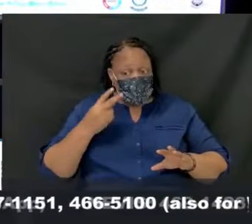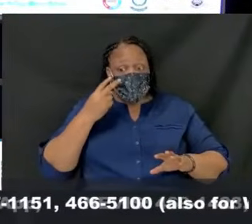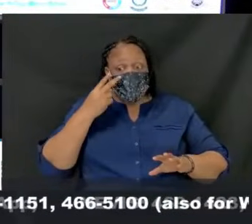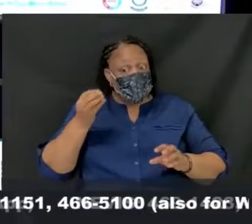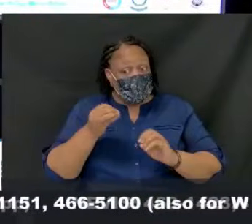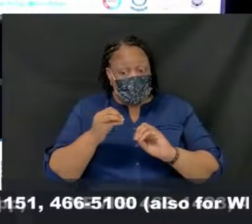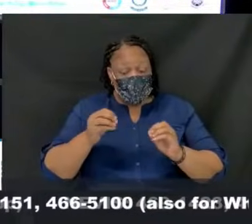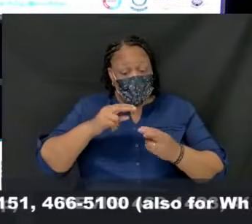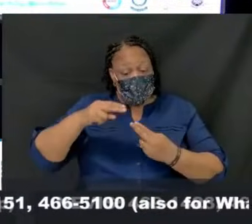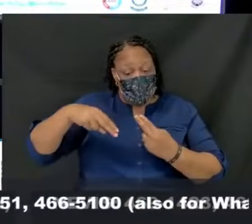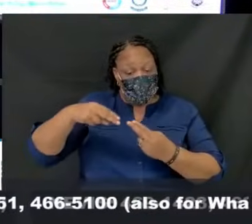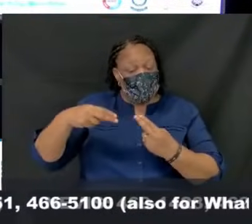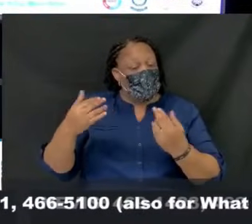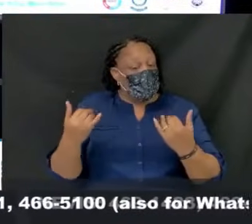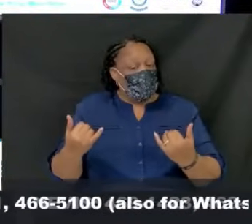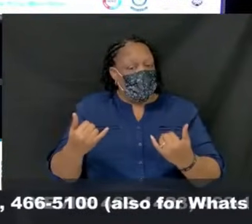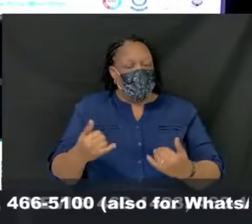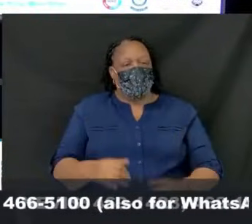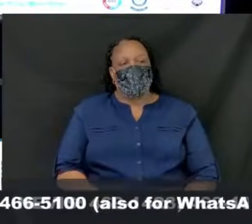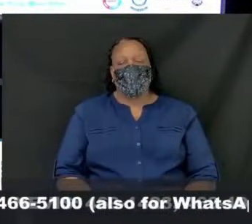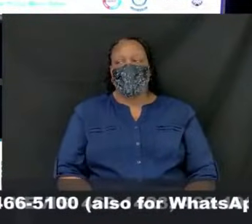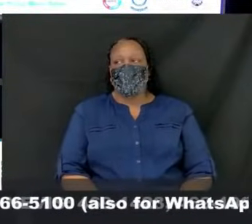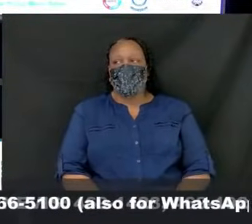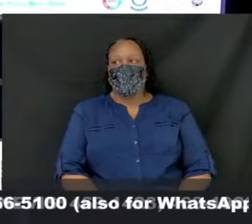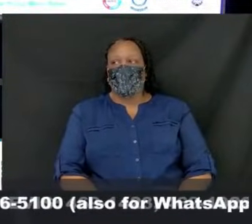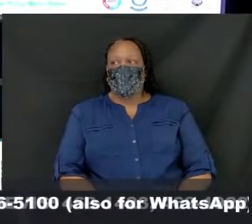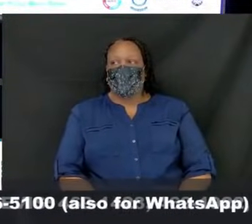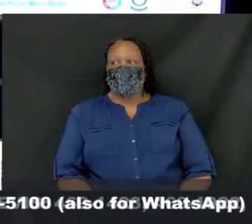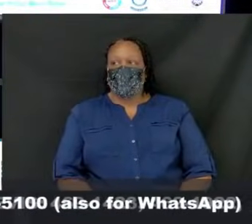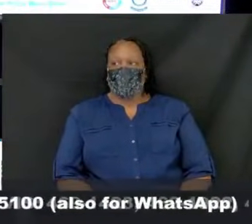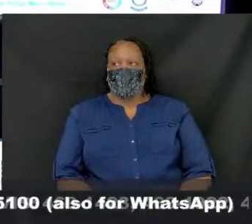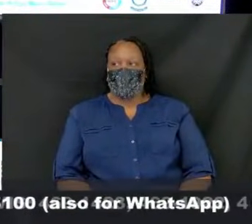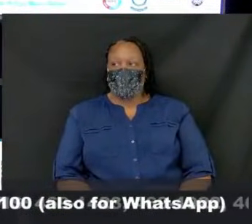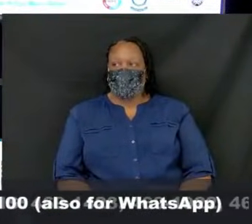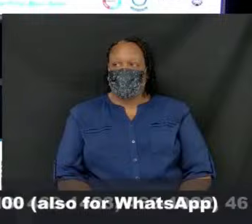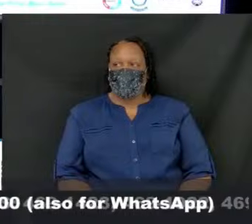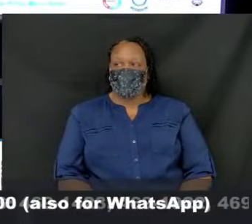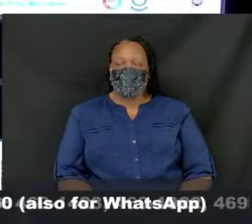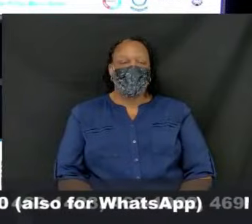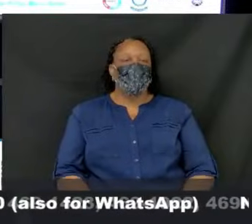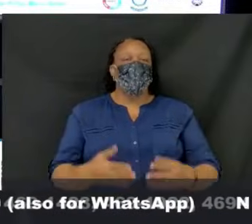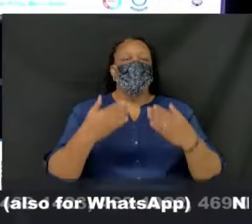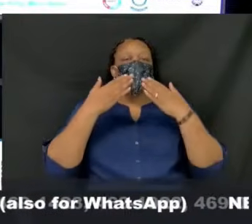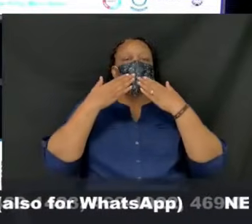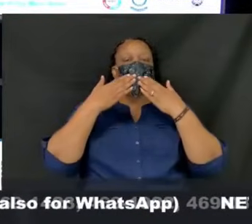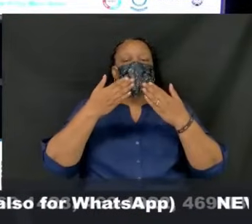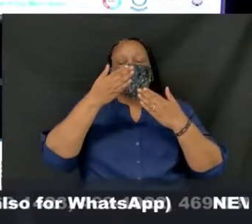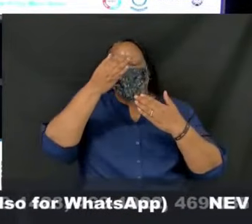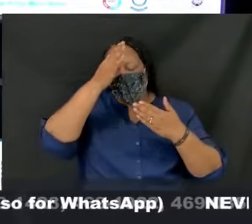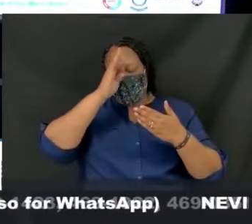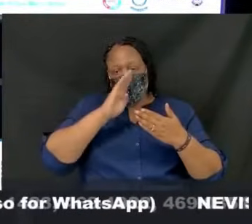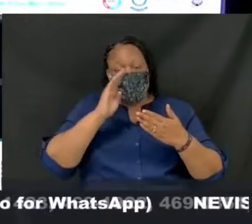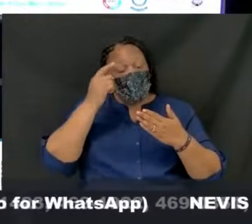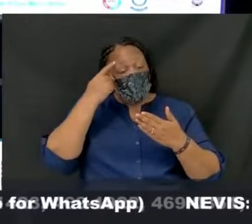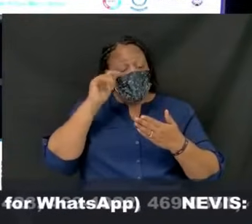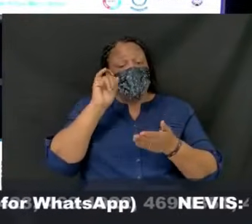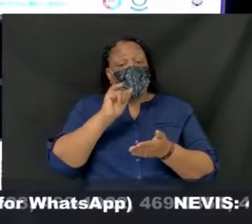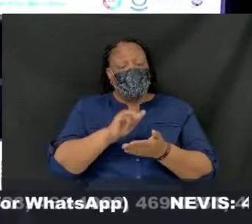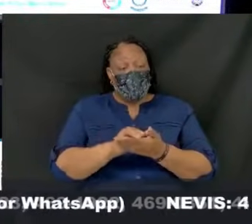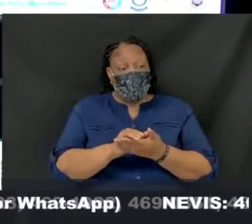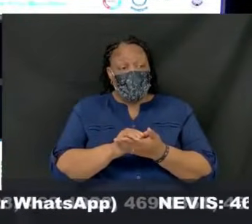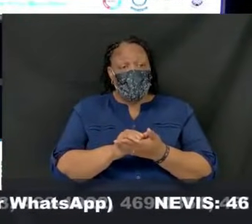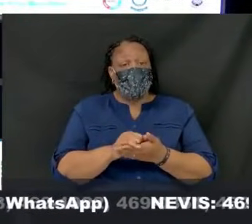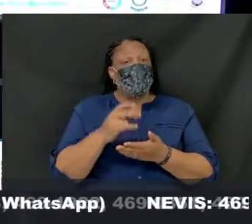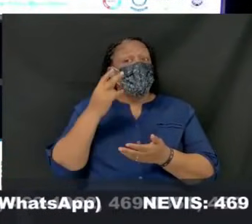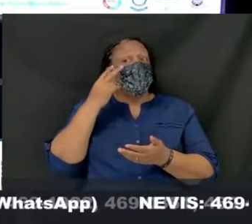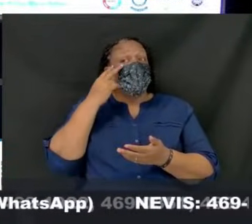significant challenges, harm, or threat to our region. So we have to thank God because we have had some significant threat and